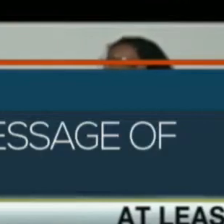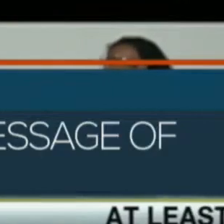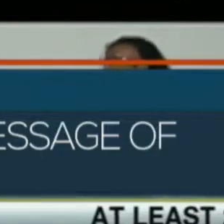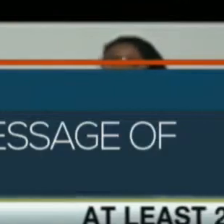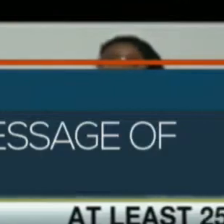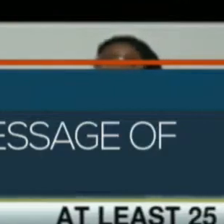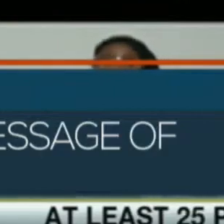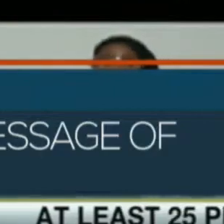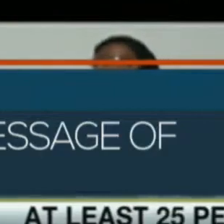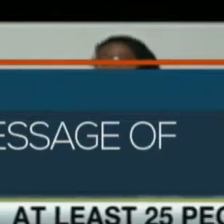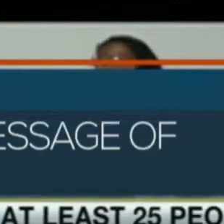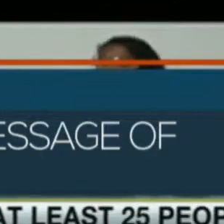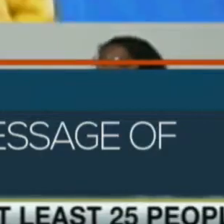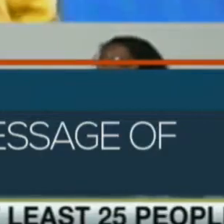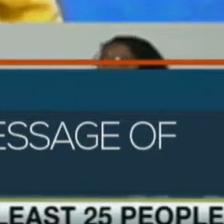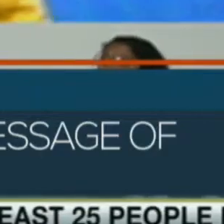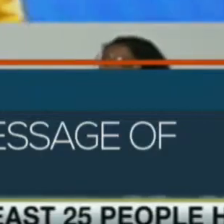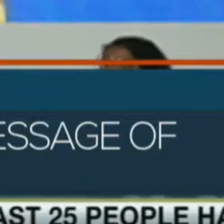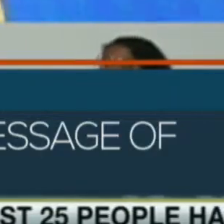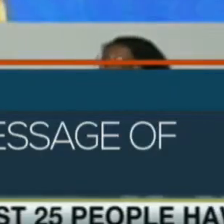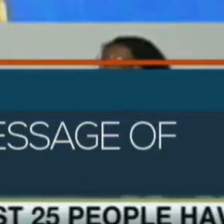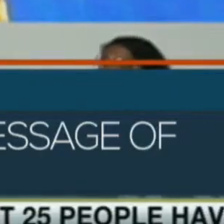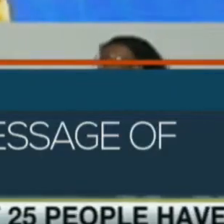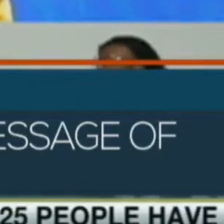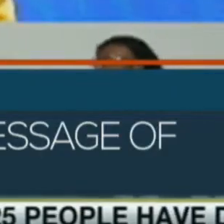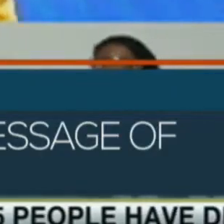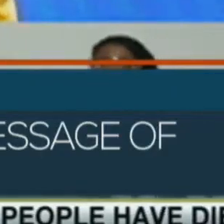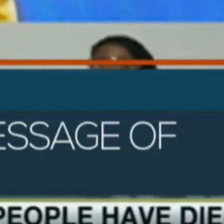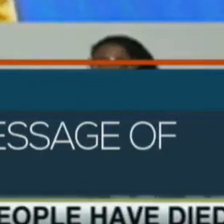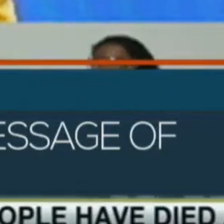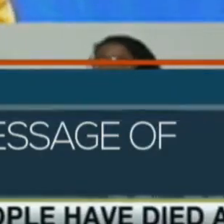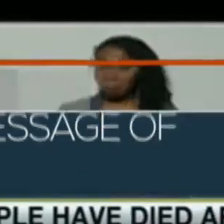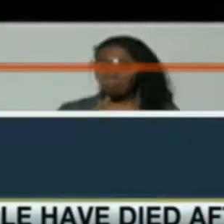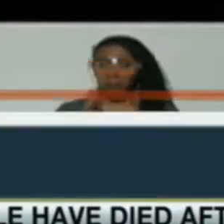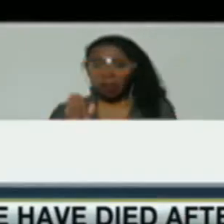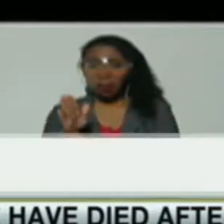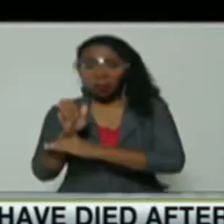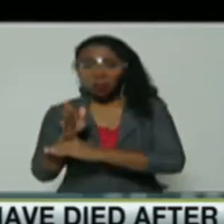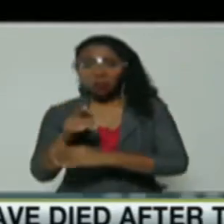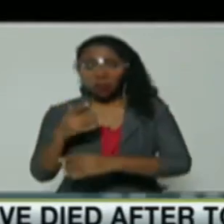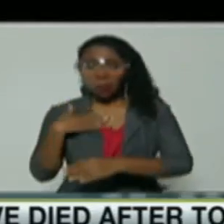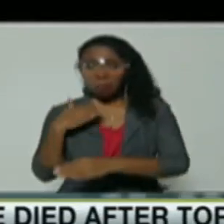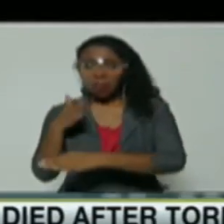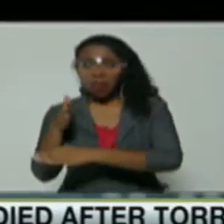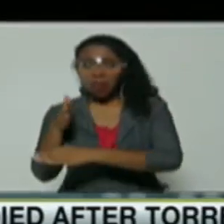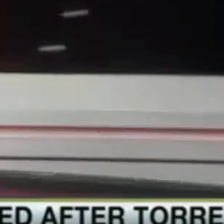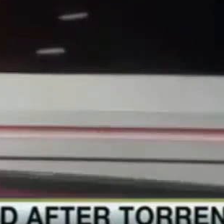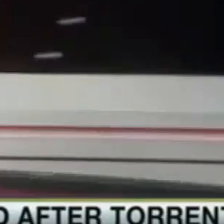I congratulate her, and I ask for her a strong applause of recognition.